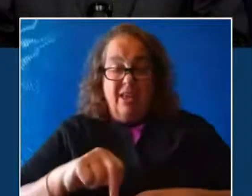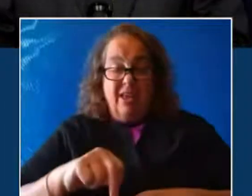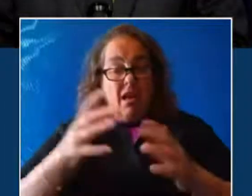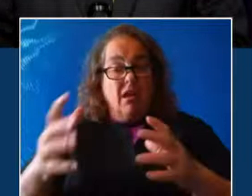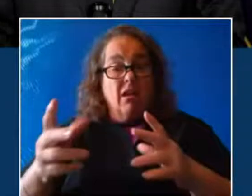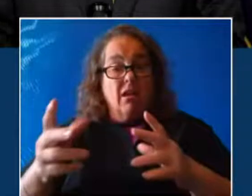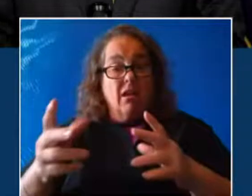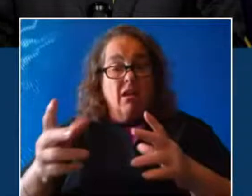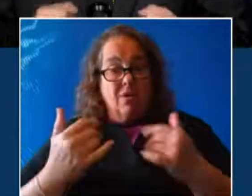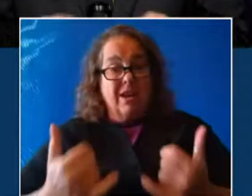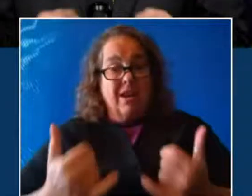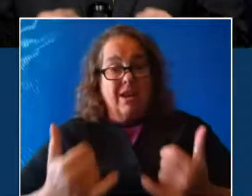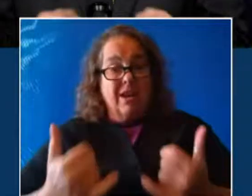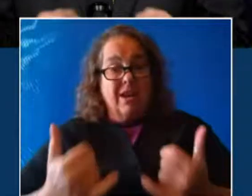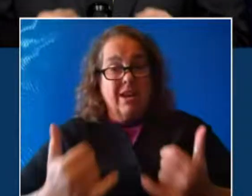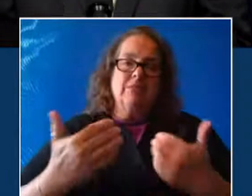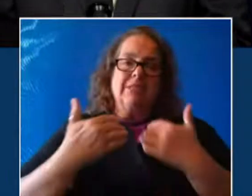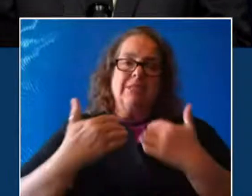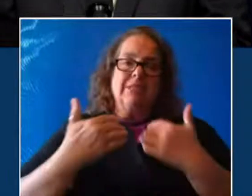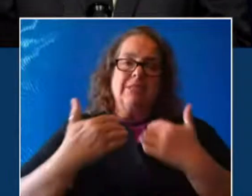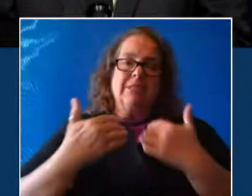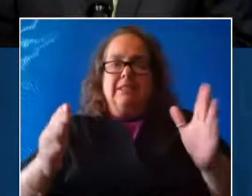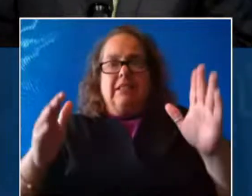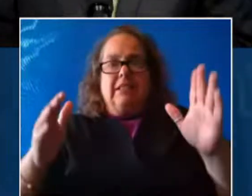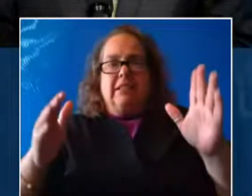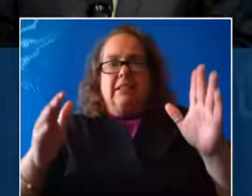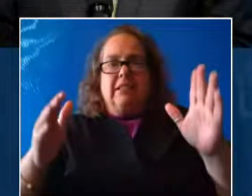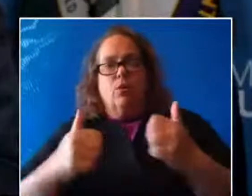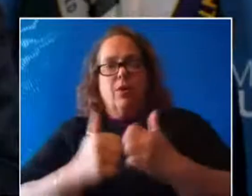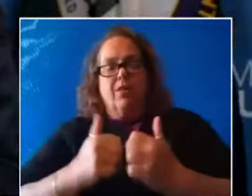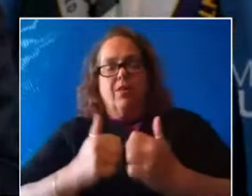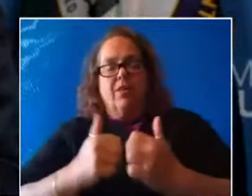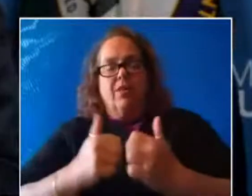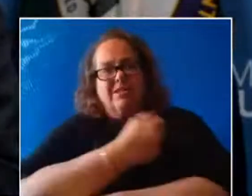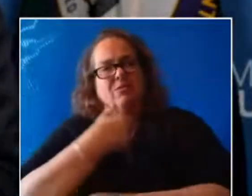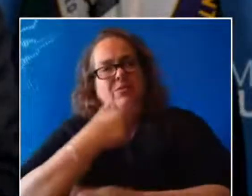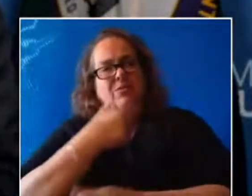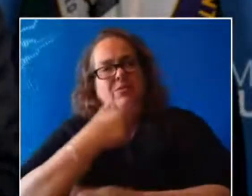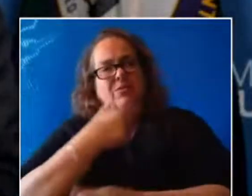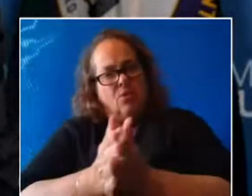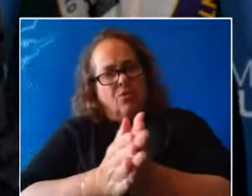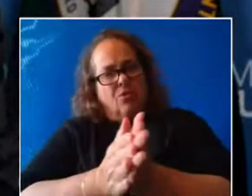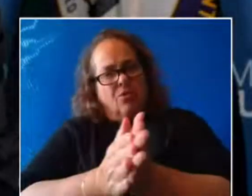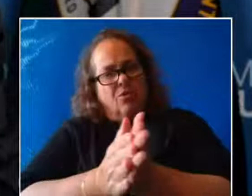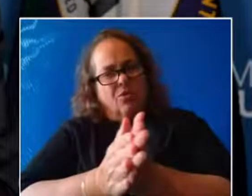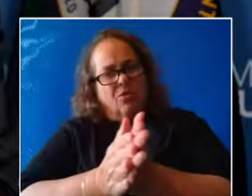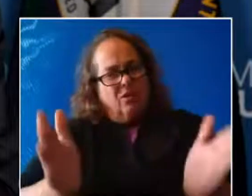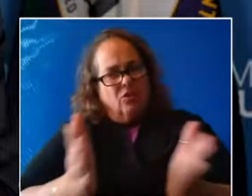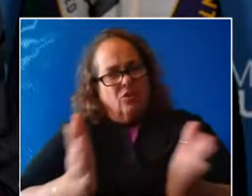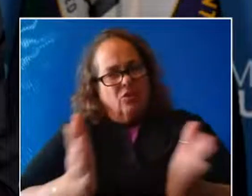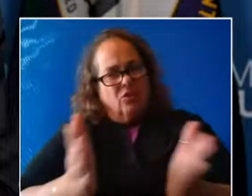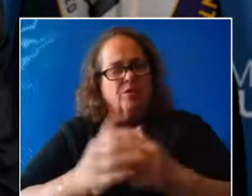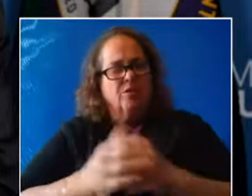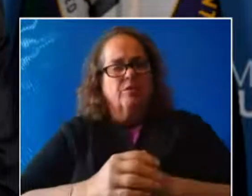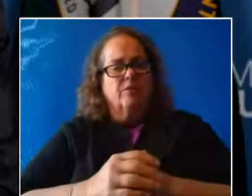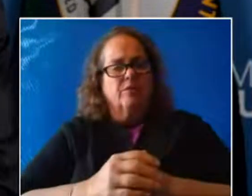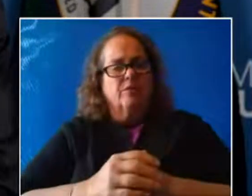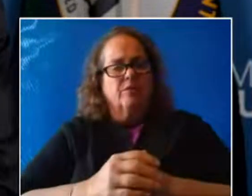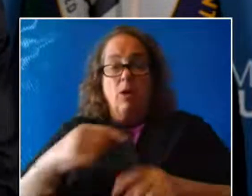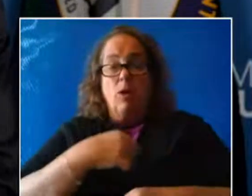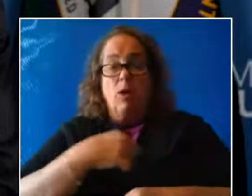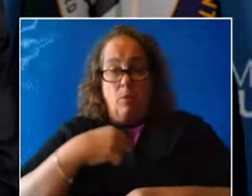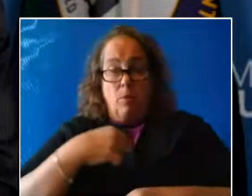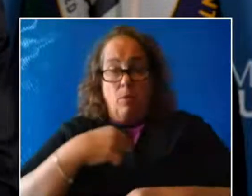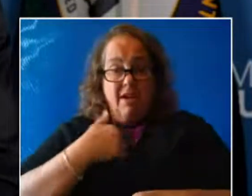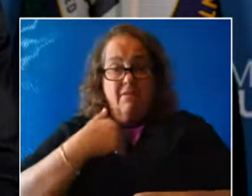towards vaccination when we need you to be motivated. But certainly we have fought really hard to get where we are, which